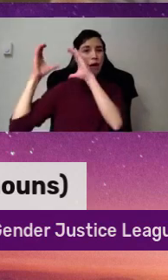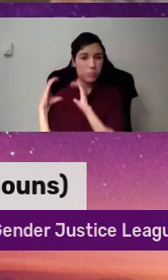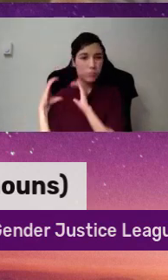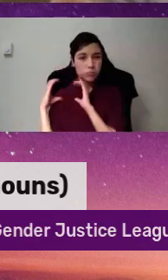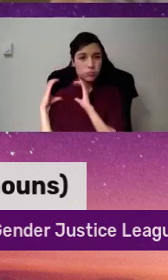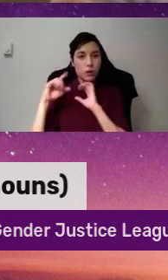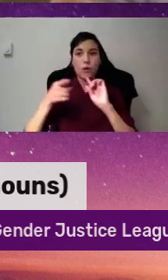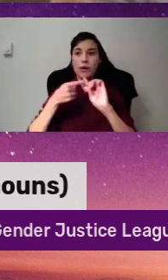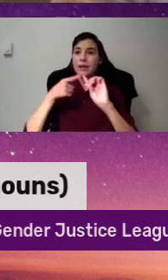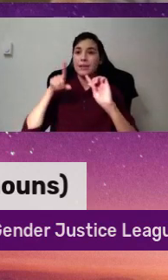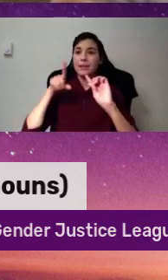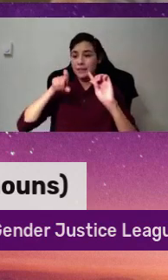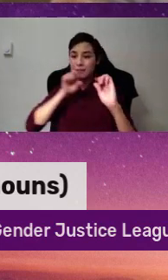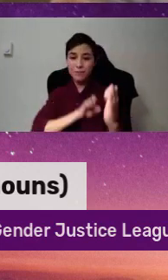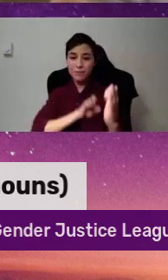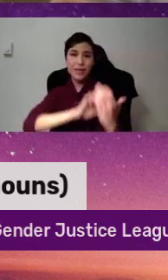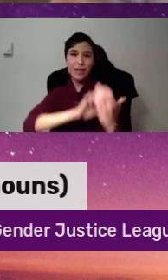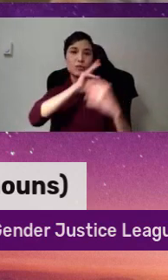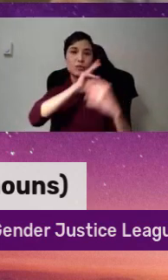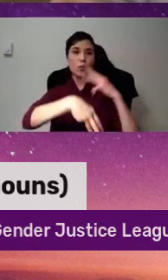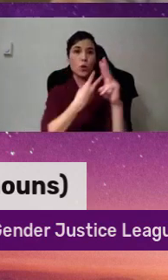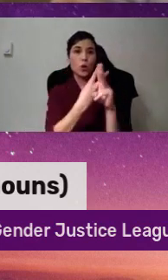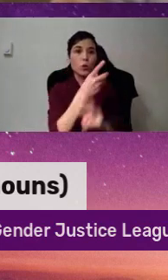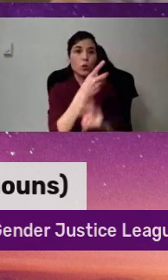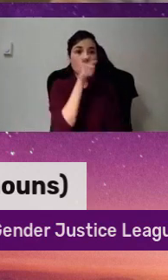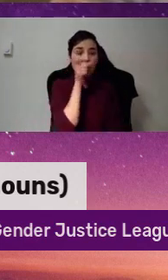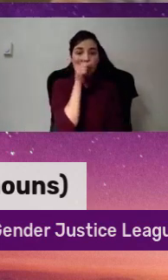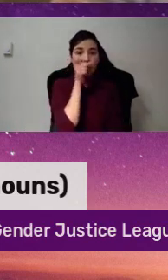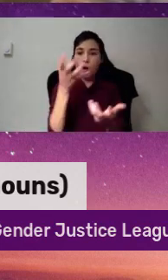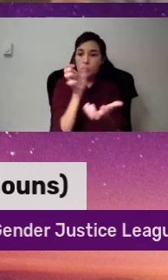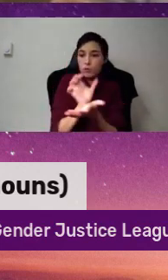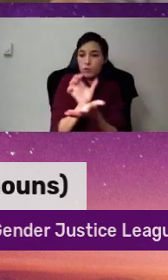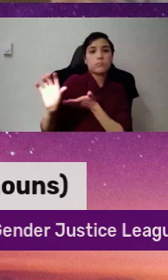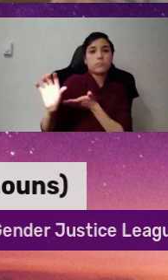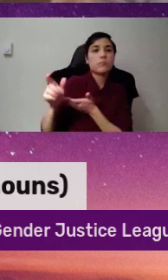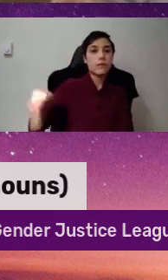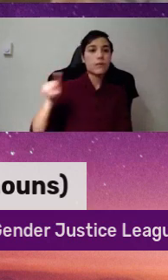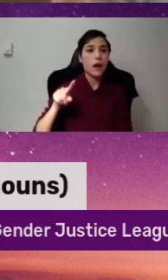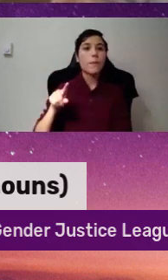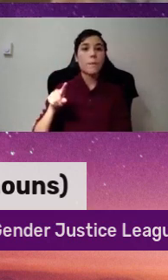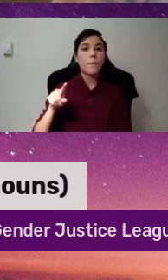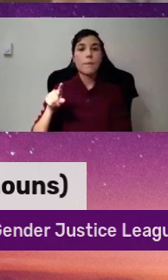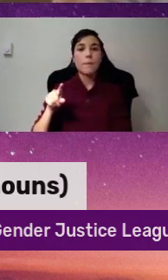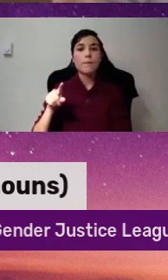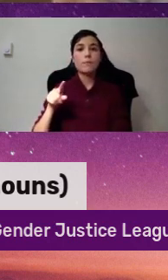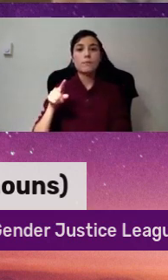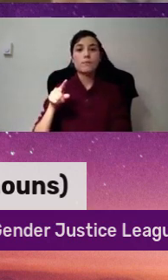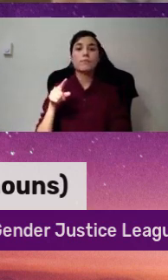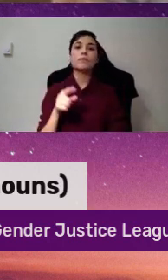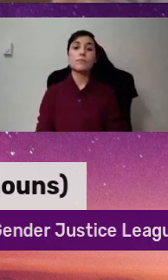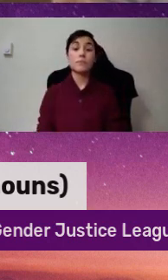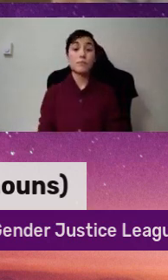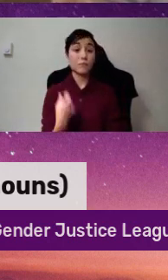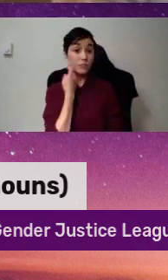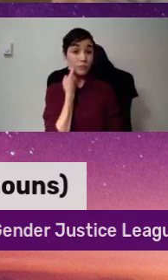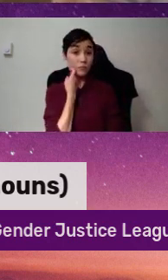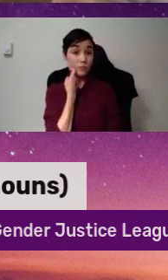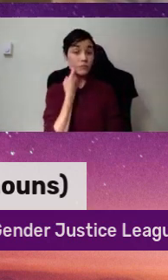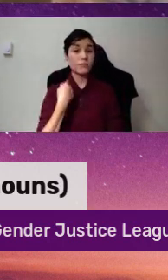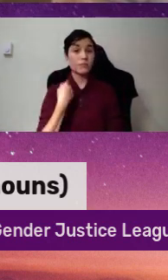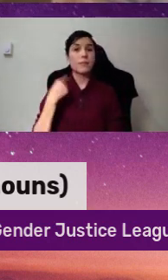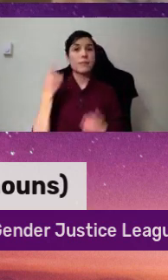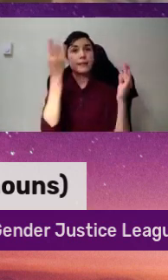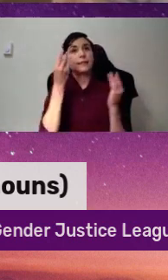them, and whether that be in death or in living life. Most recently, I have been thinking about the massive amount